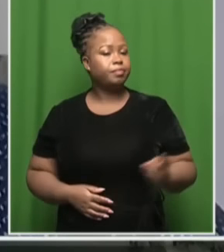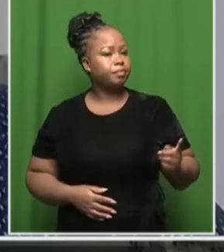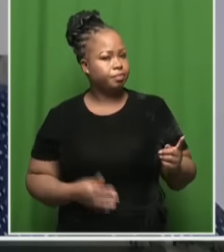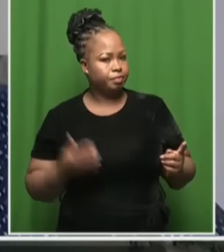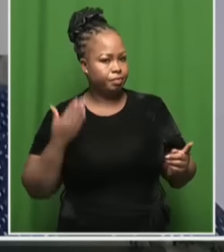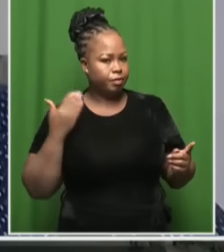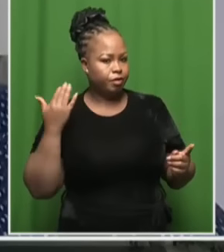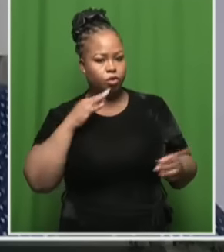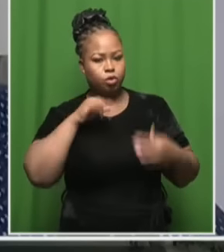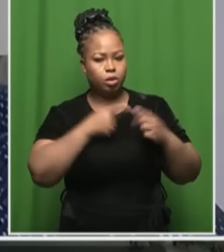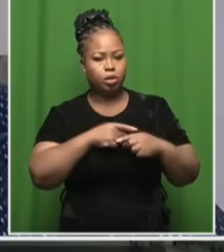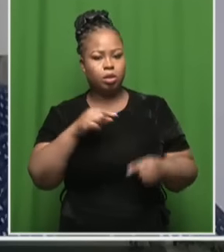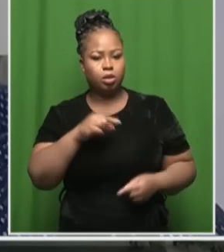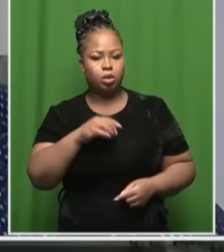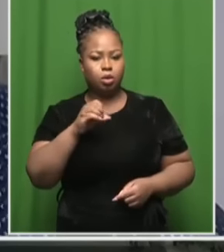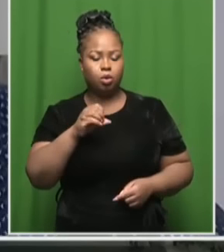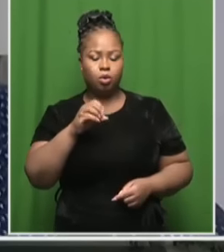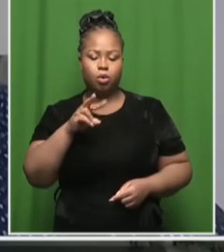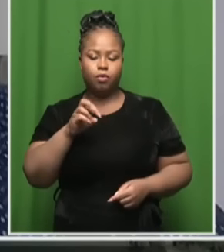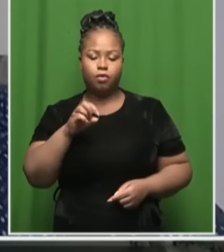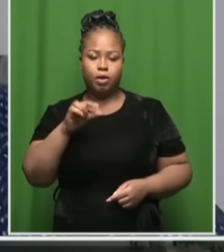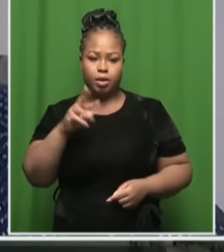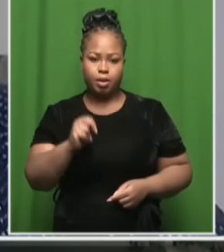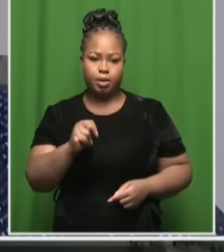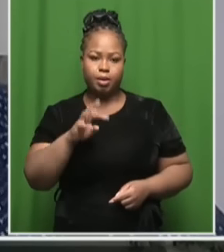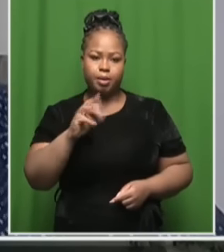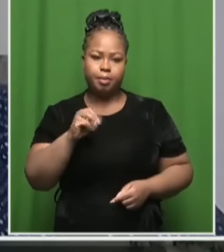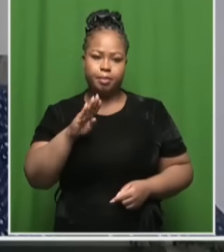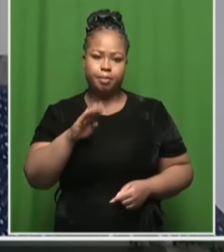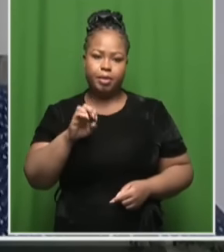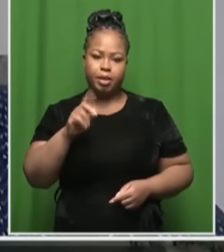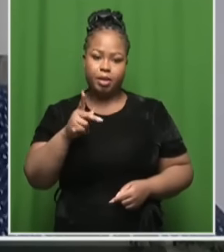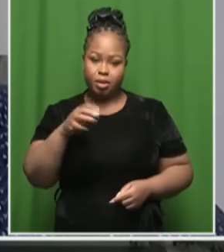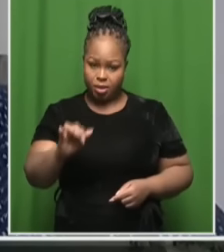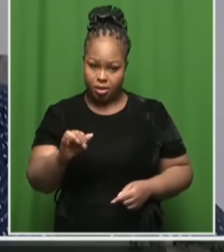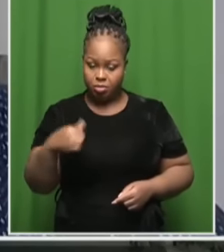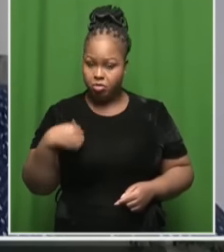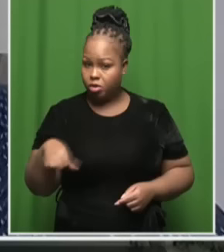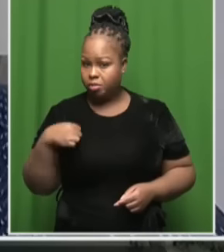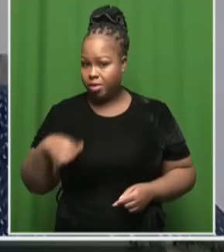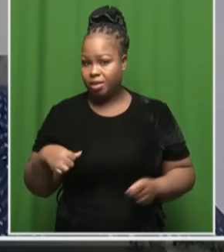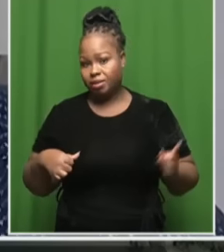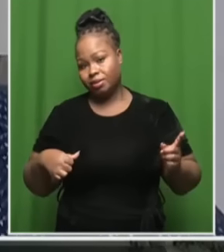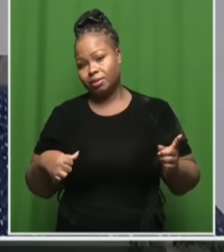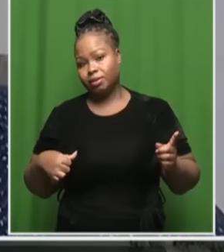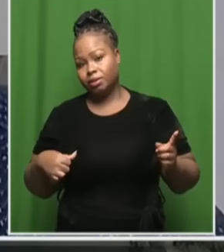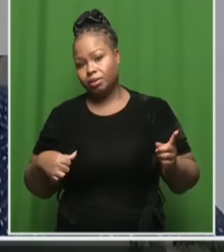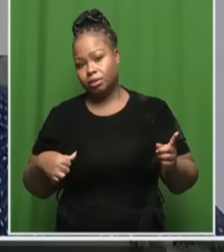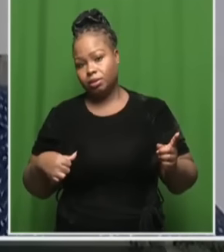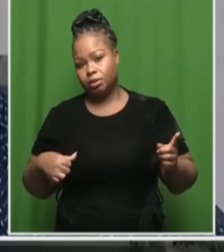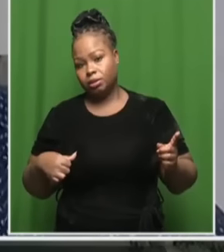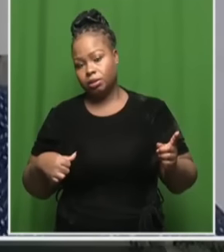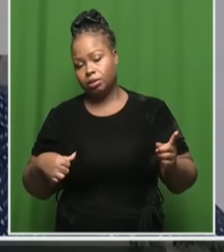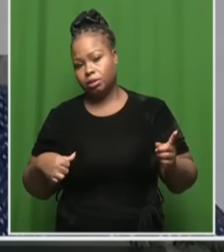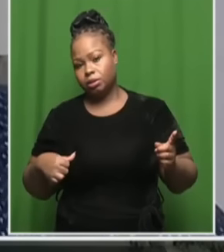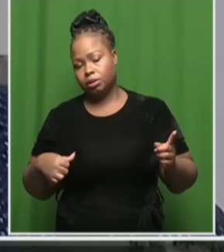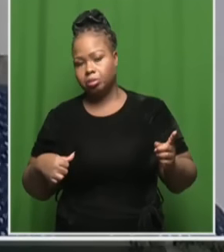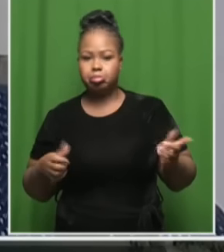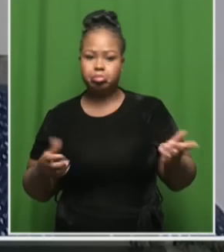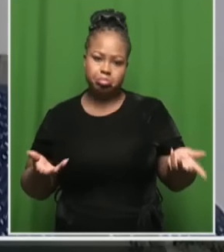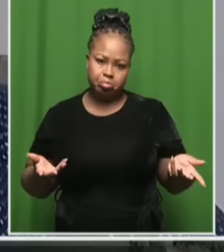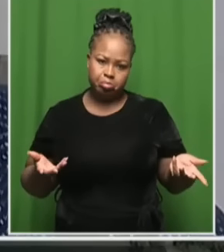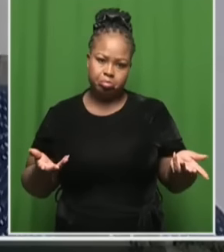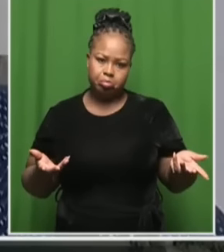the Govan Mbeki municipality, but are they, the Govan Mbeki